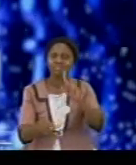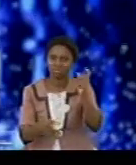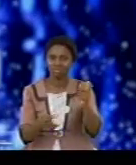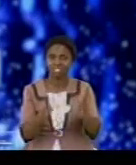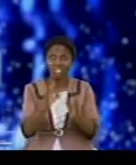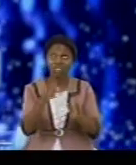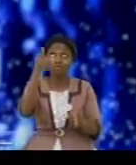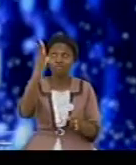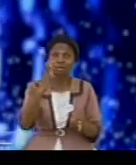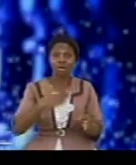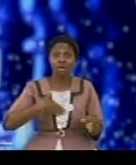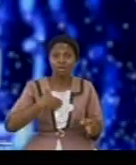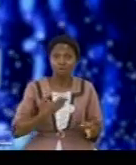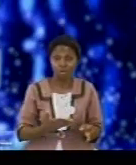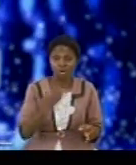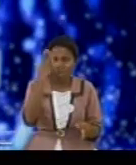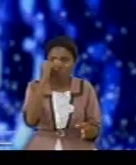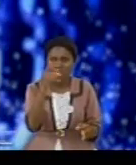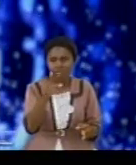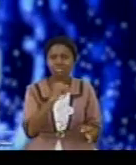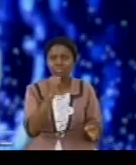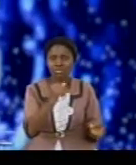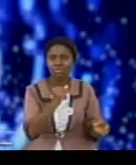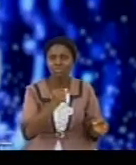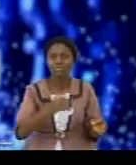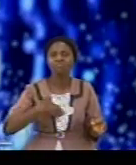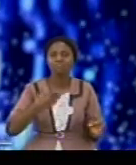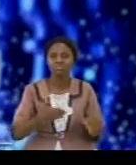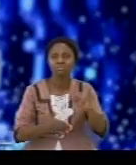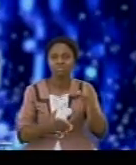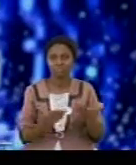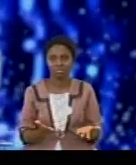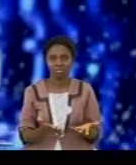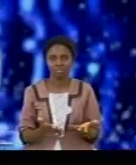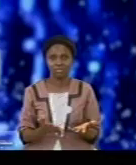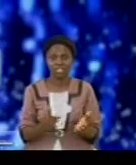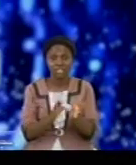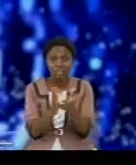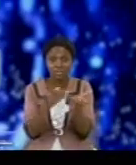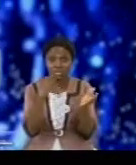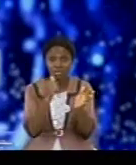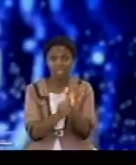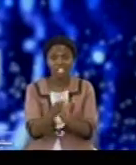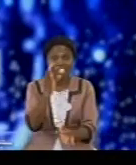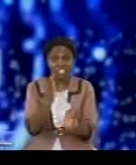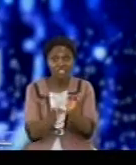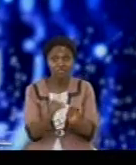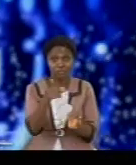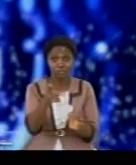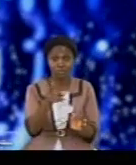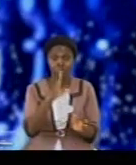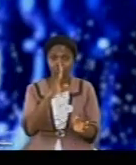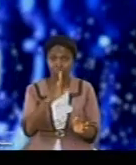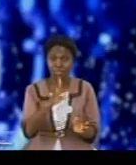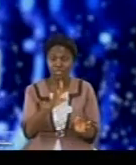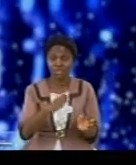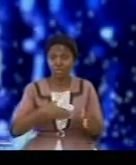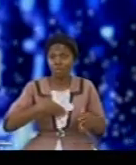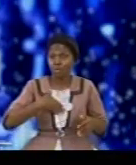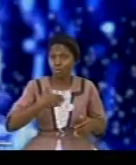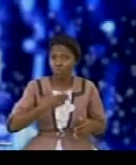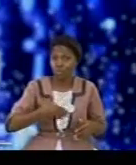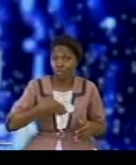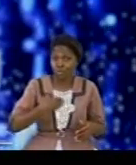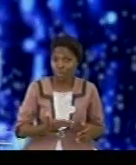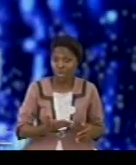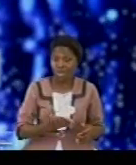it. In that same place, verse 19. If ye be willing and obedient, ye shall eat the good of the land. You shall receive the benefit,